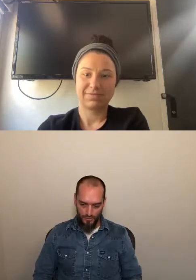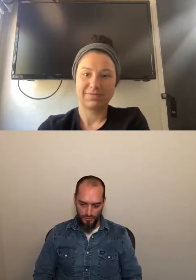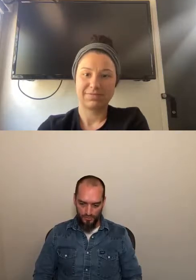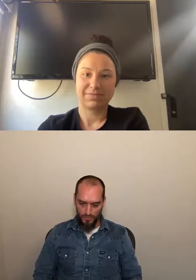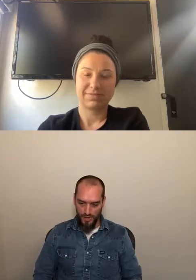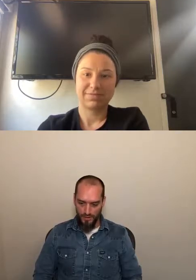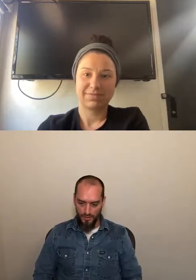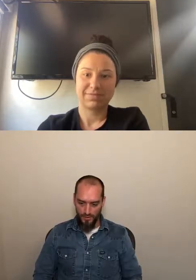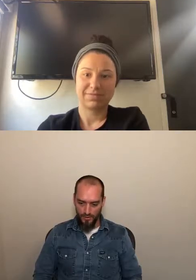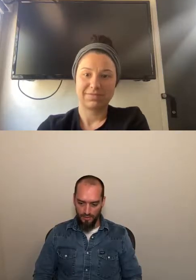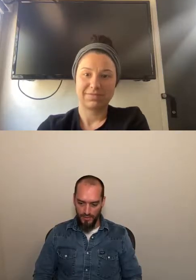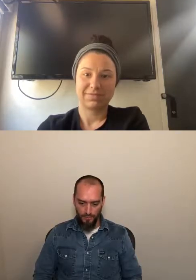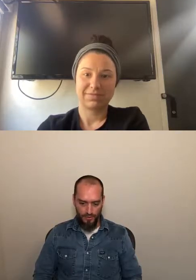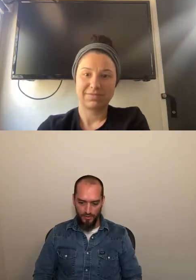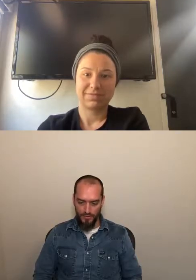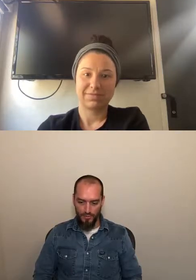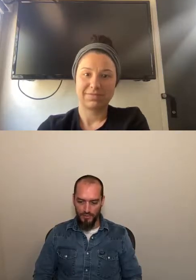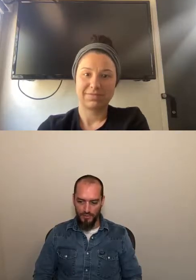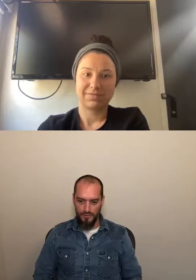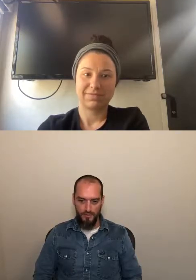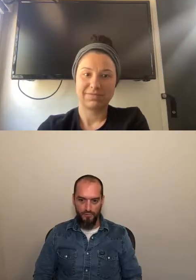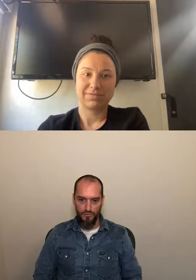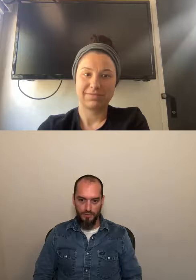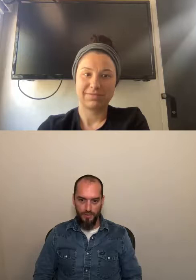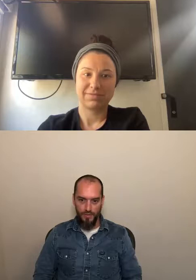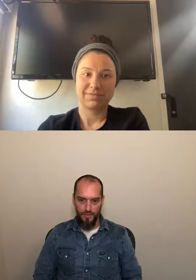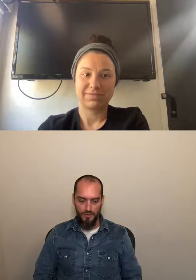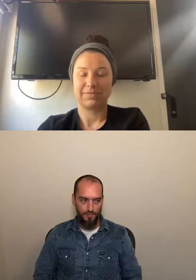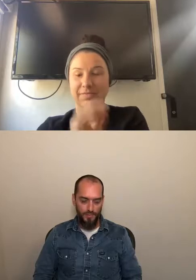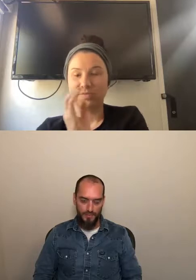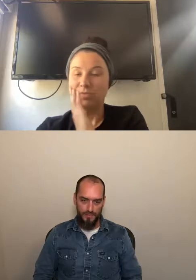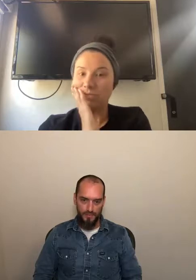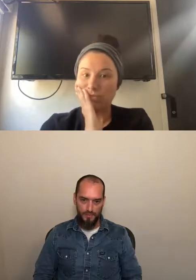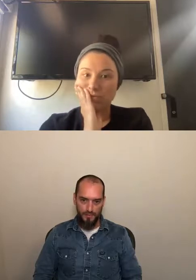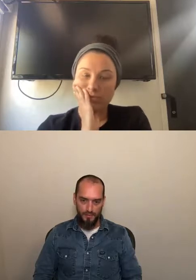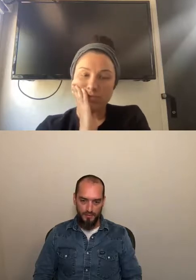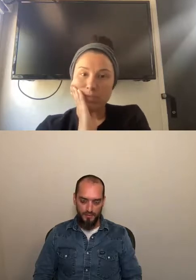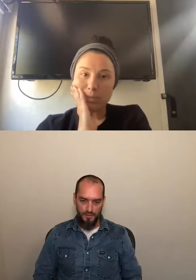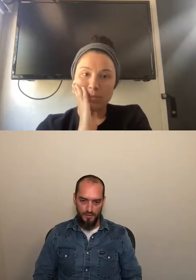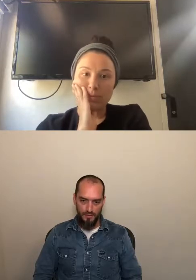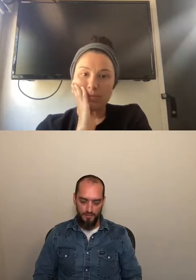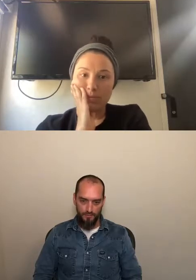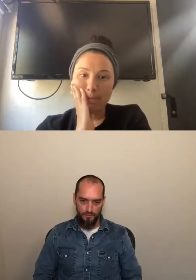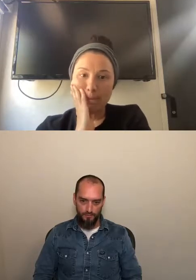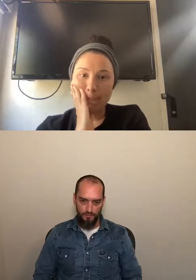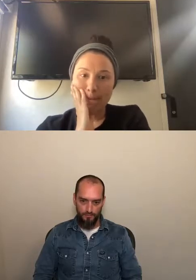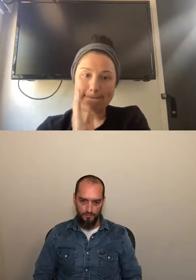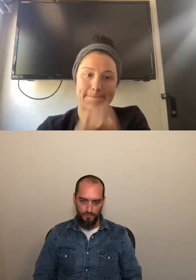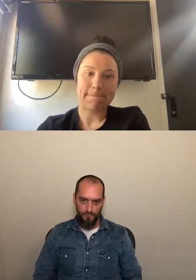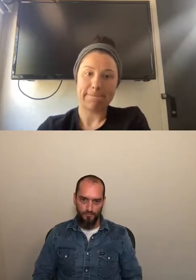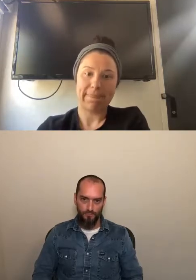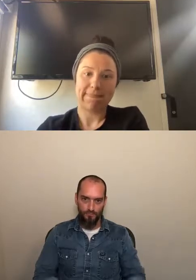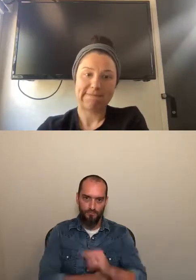to relying on people that are so easily influenced by money. You know, that was my